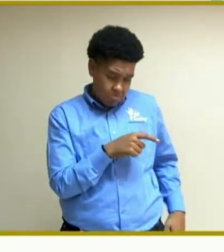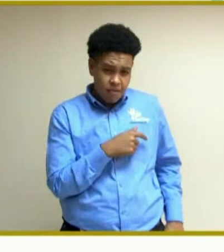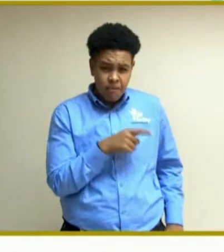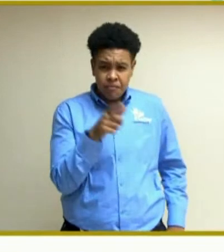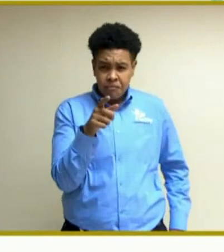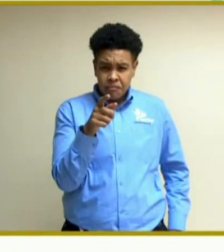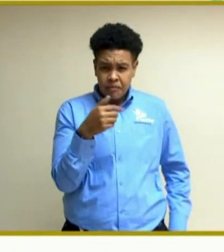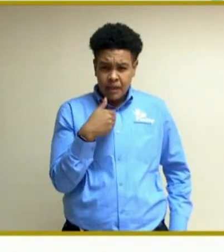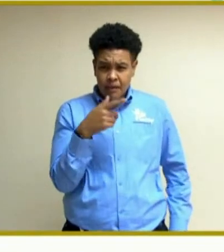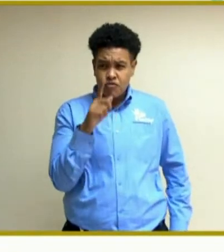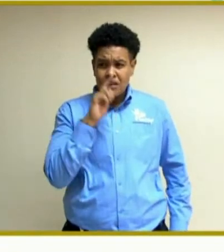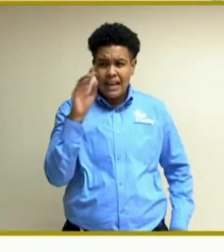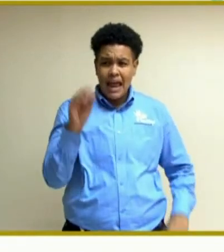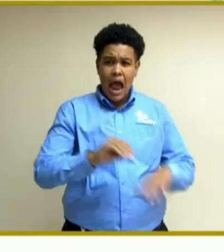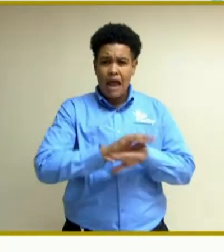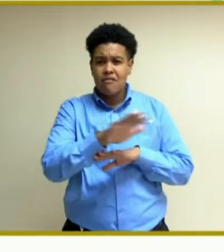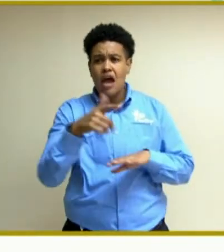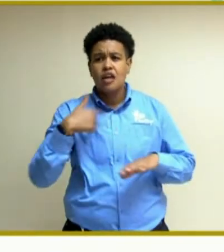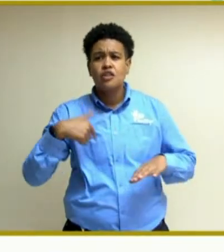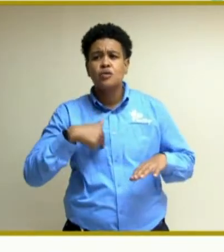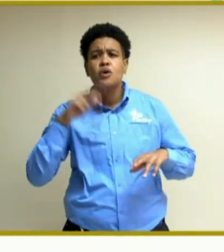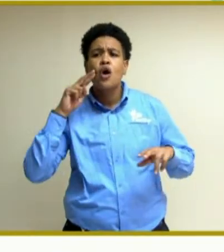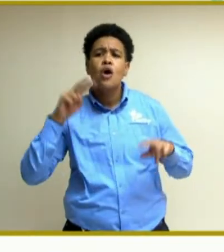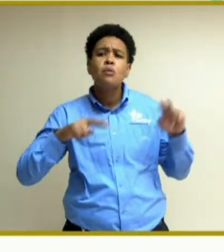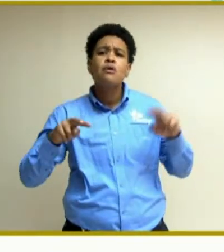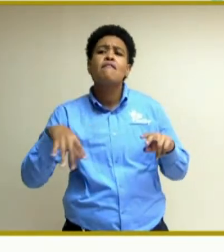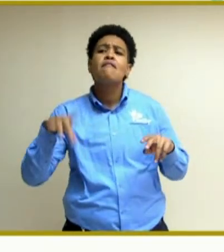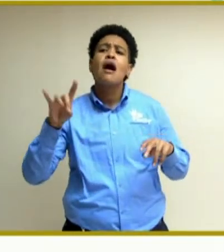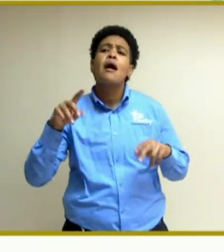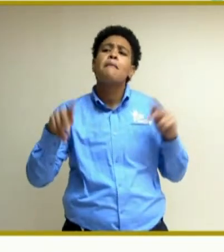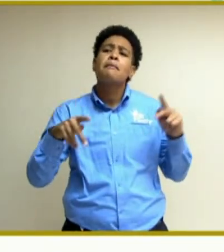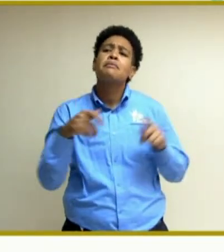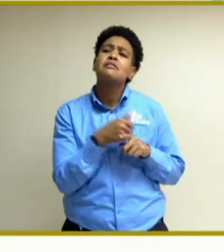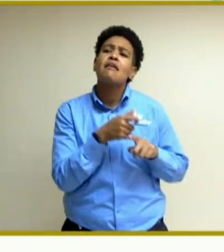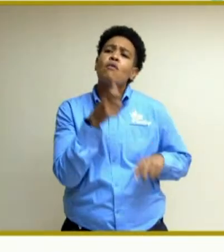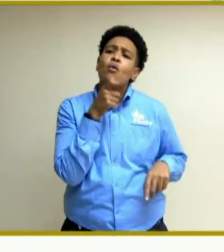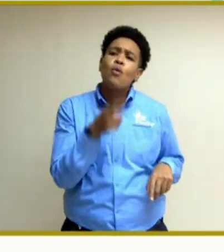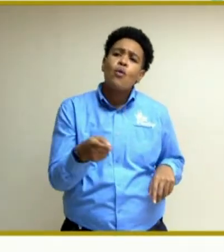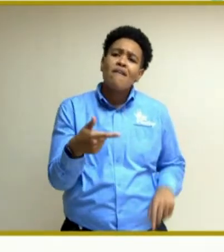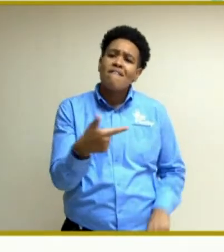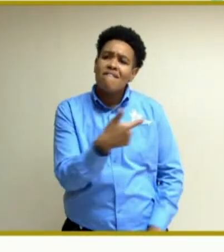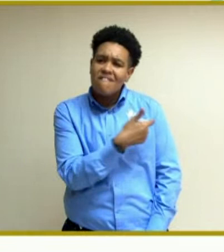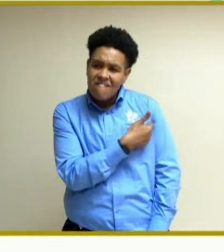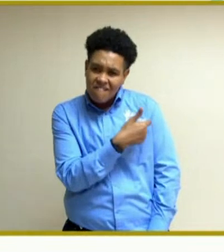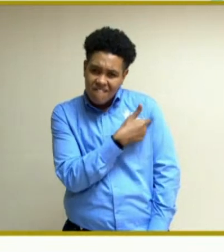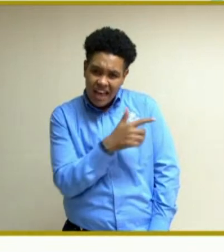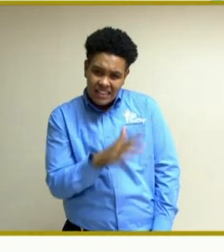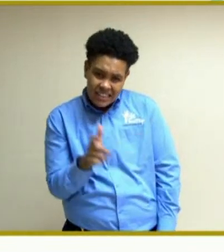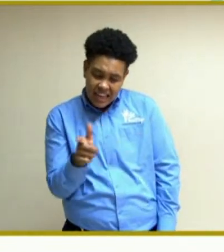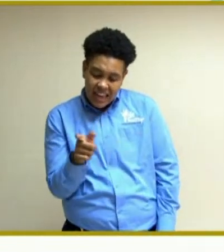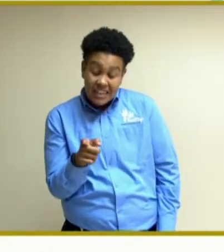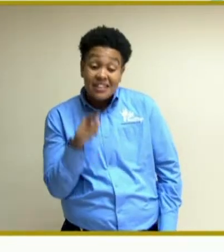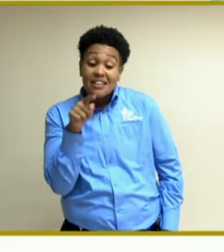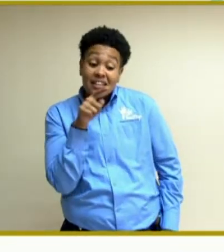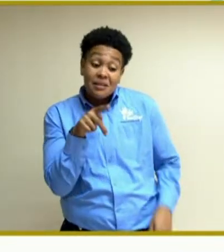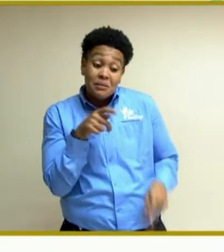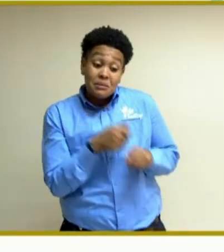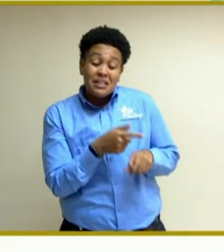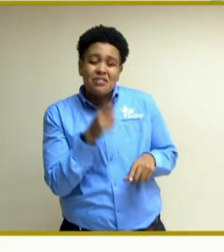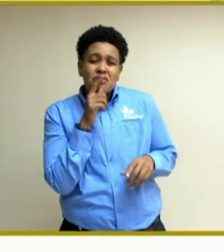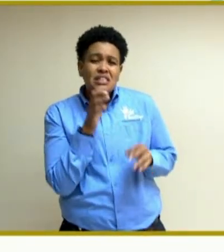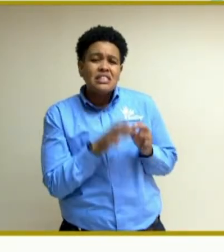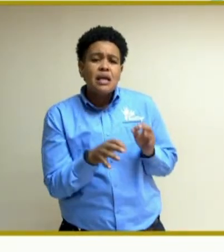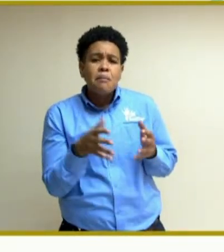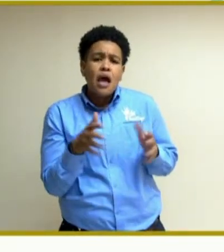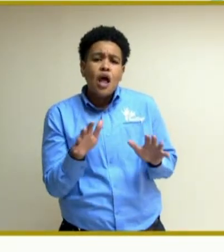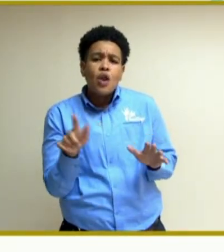You have been advised that we do observe persons who are vaccinated, and these persons were simply